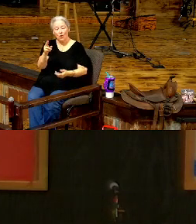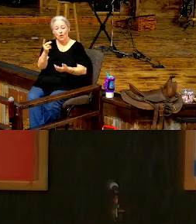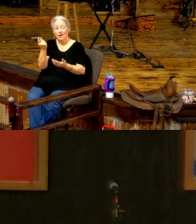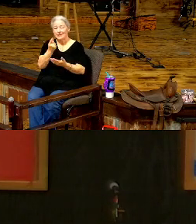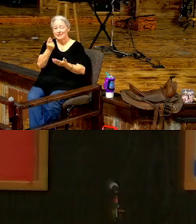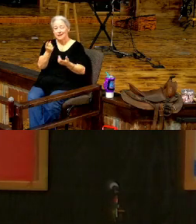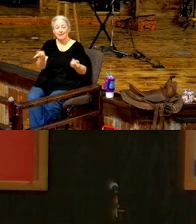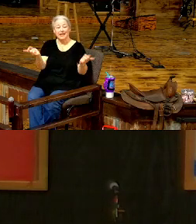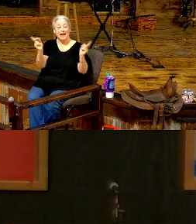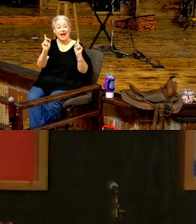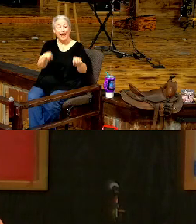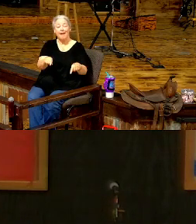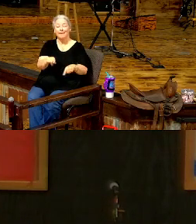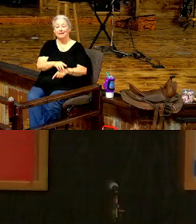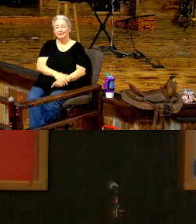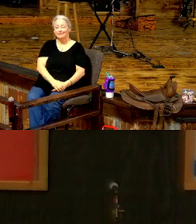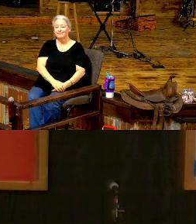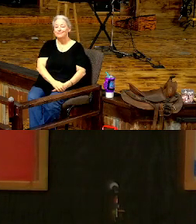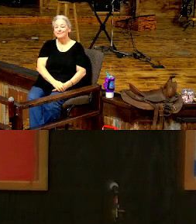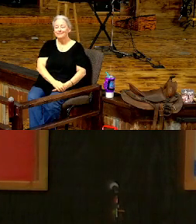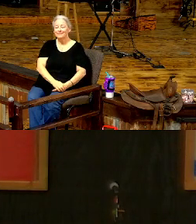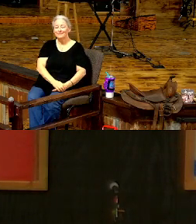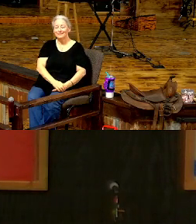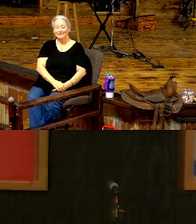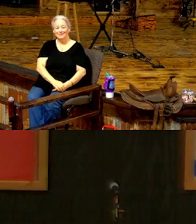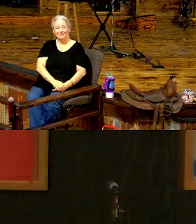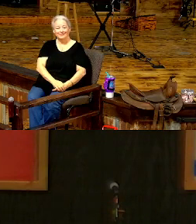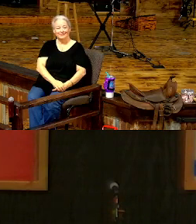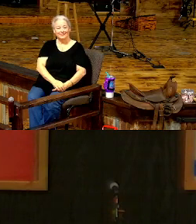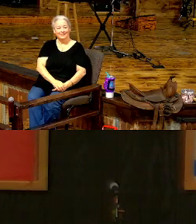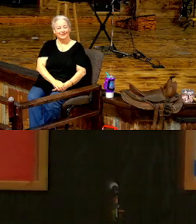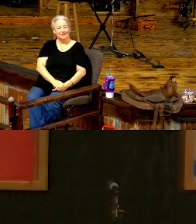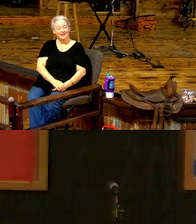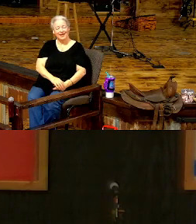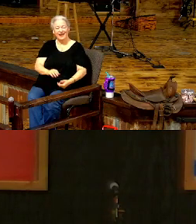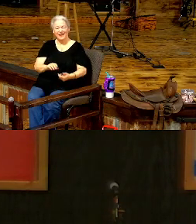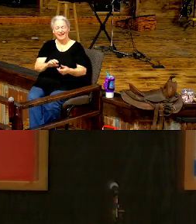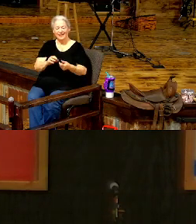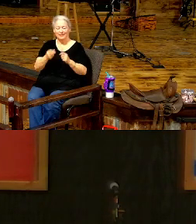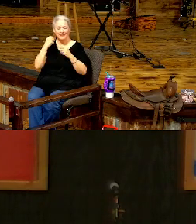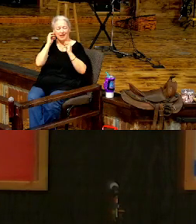Somebody moves. You know, they fix the crick in their neck when they go...